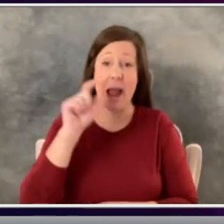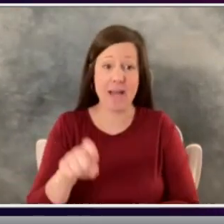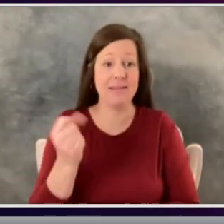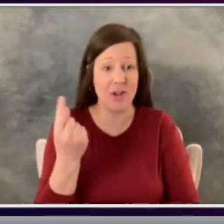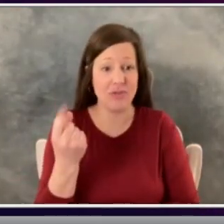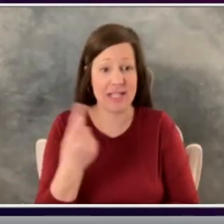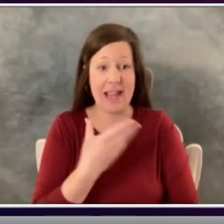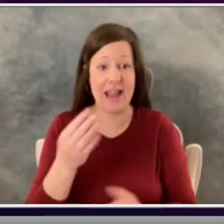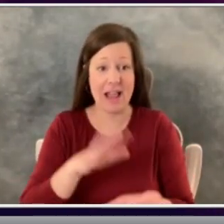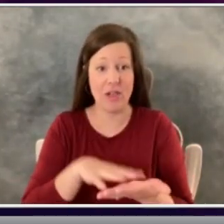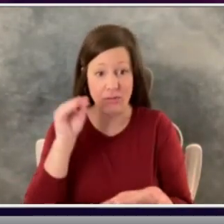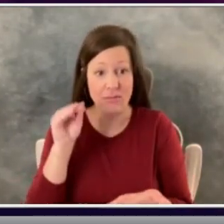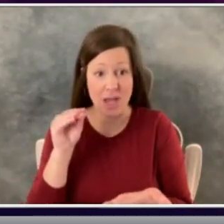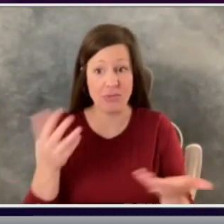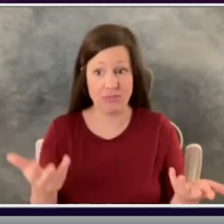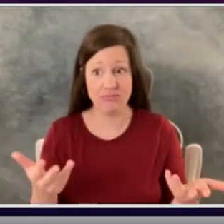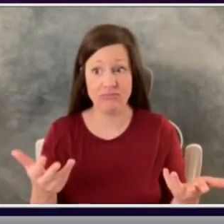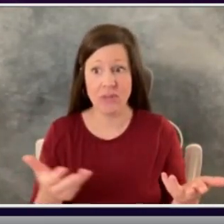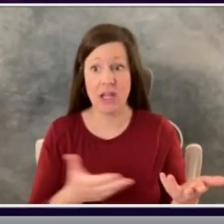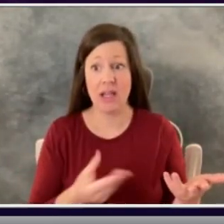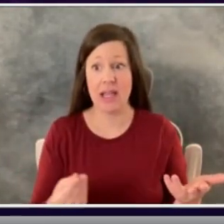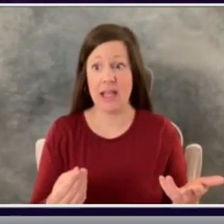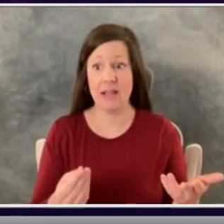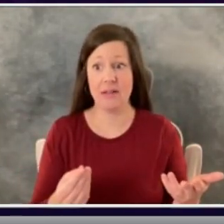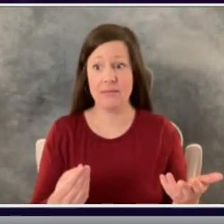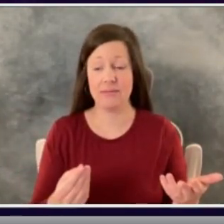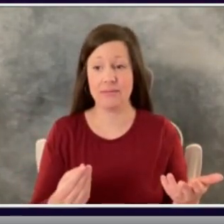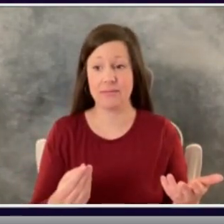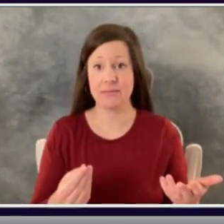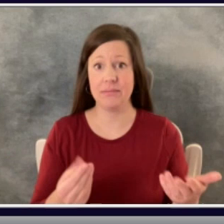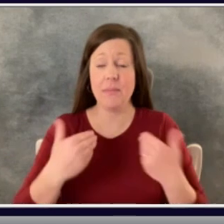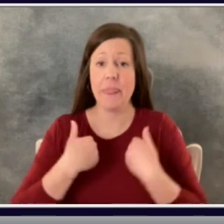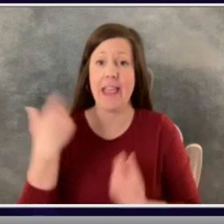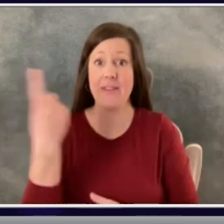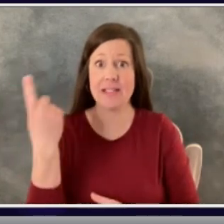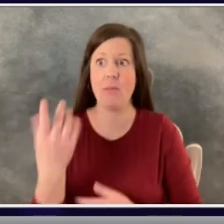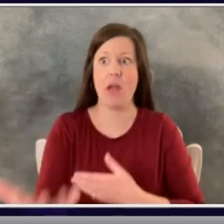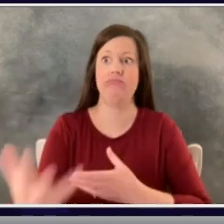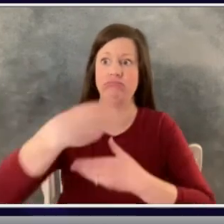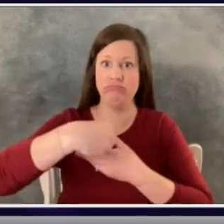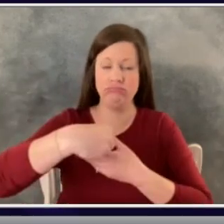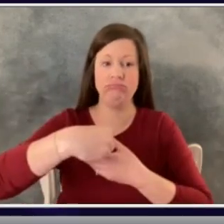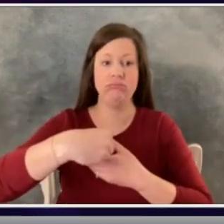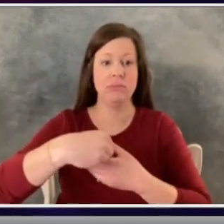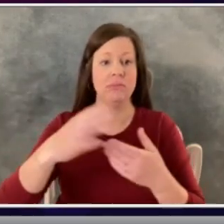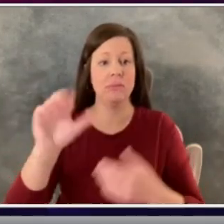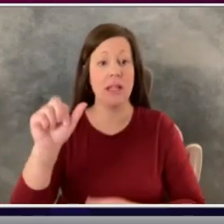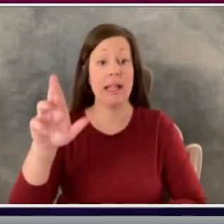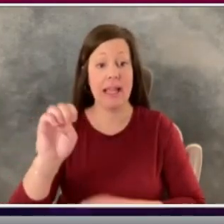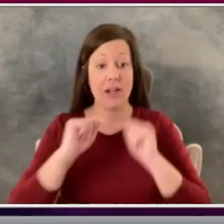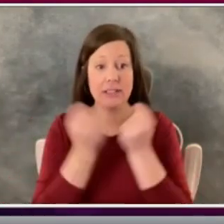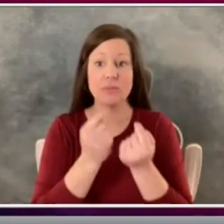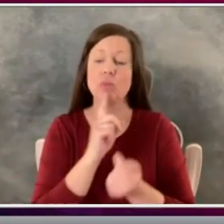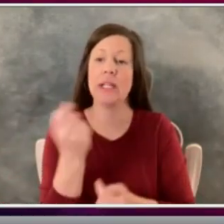and learn about. And having somebody as part of the care team is something that's important for